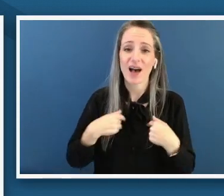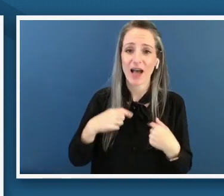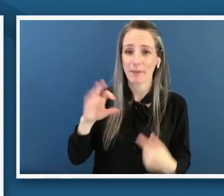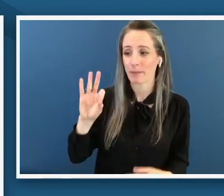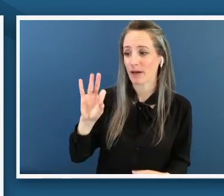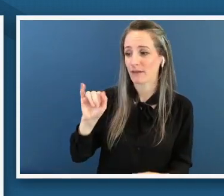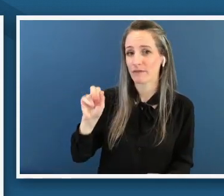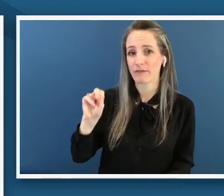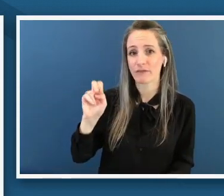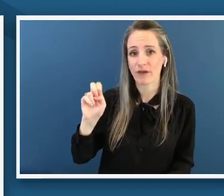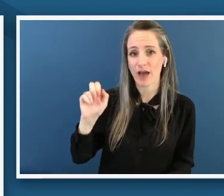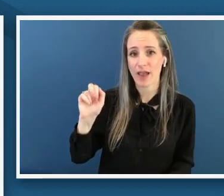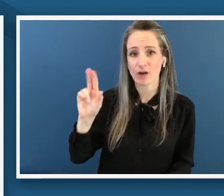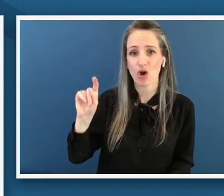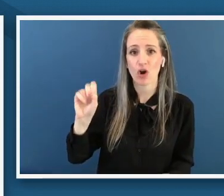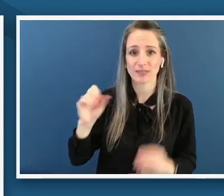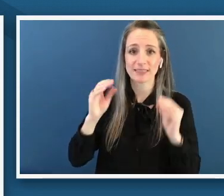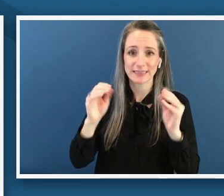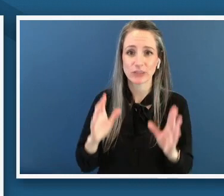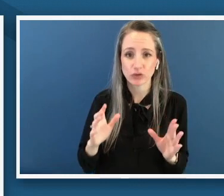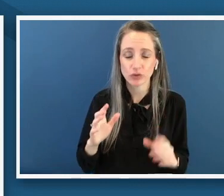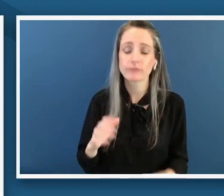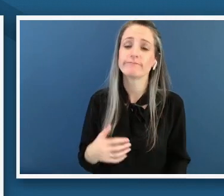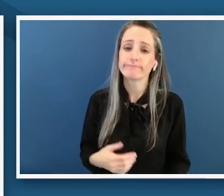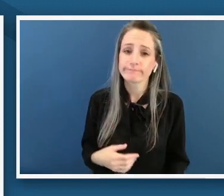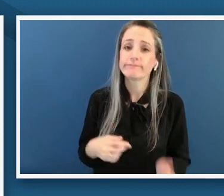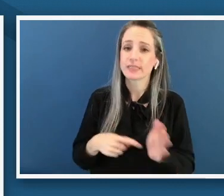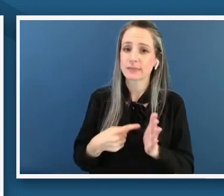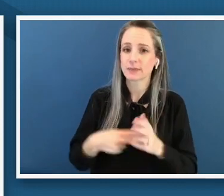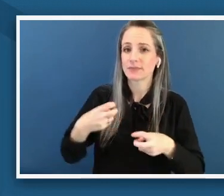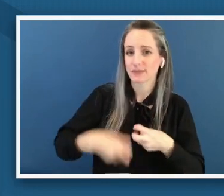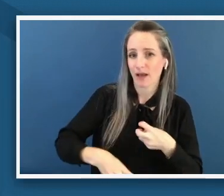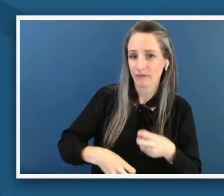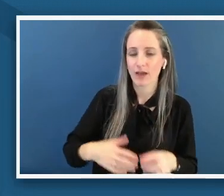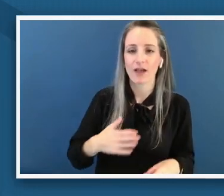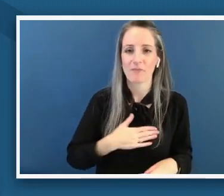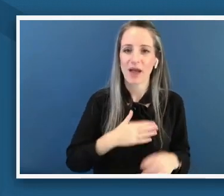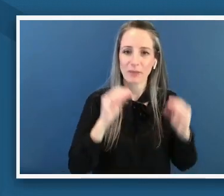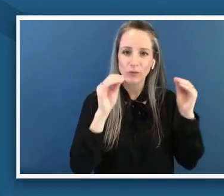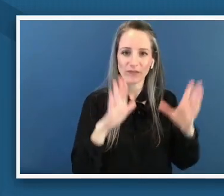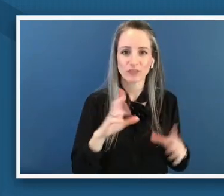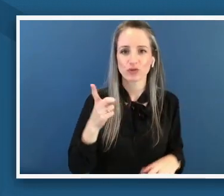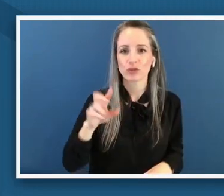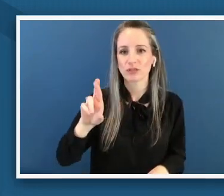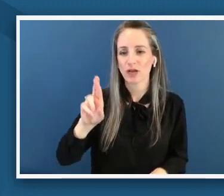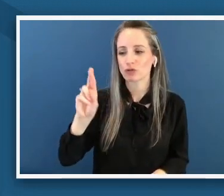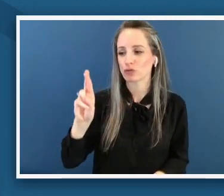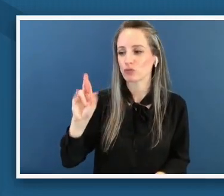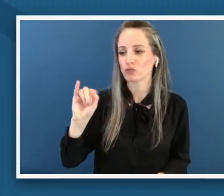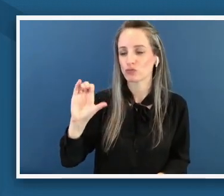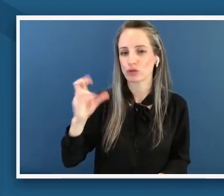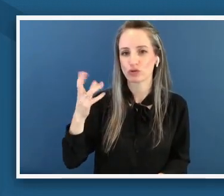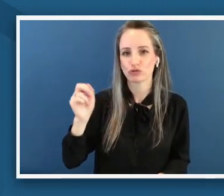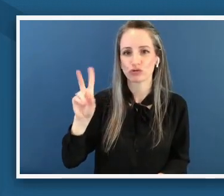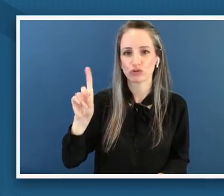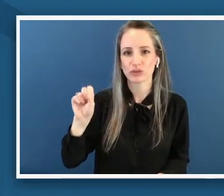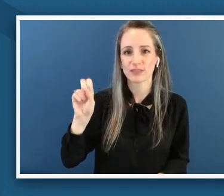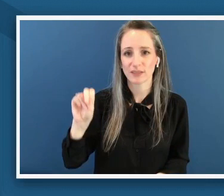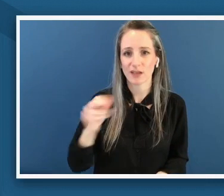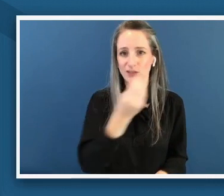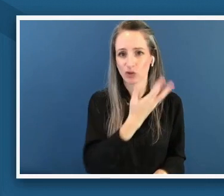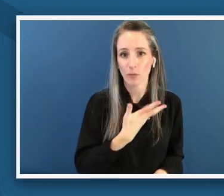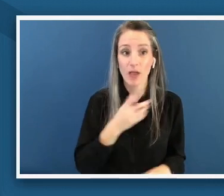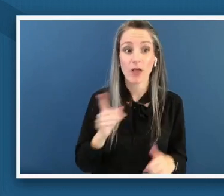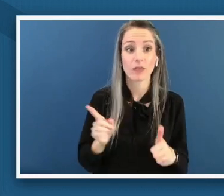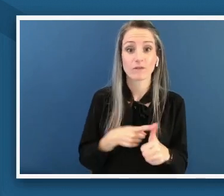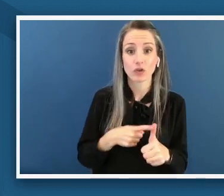and that can be tough. My professor, Dr. Richardson, told me, that first year, 2 or 3 is about